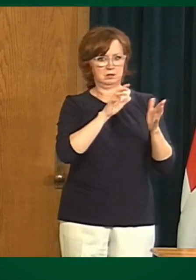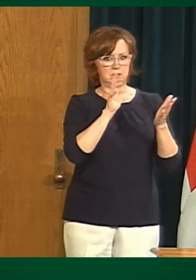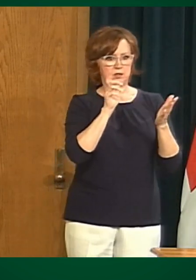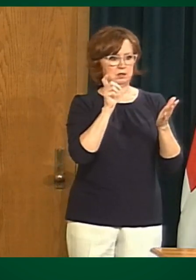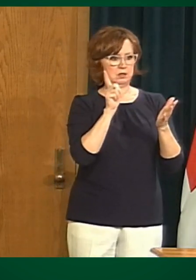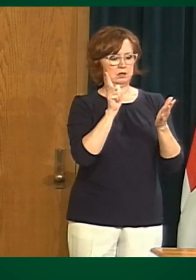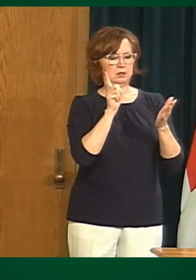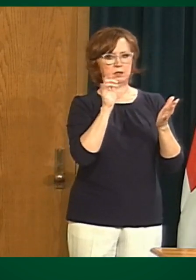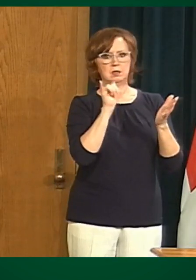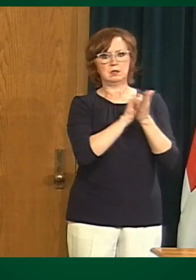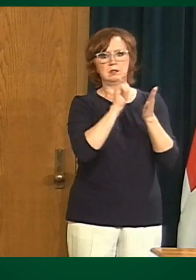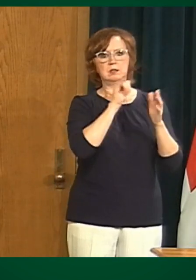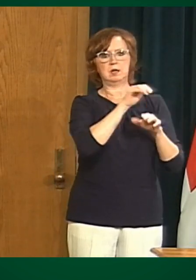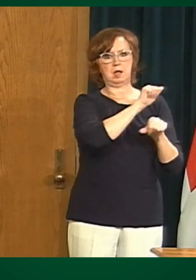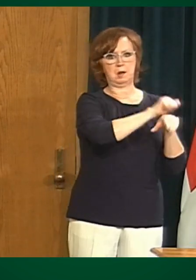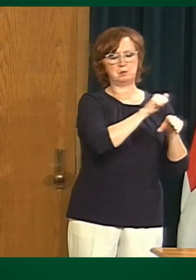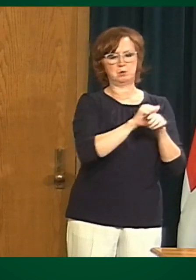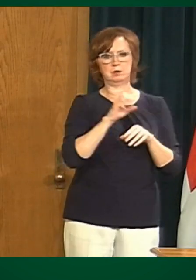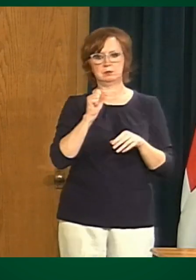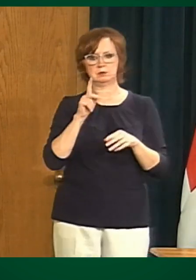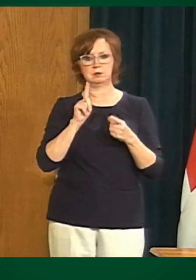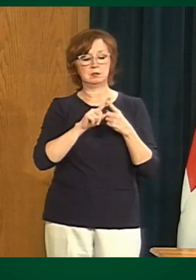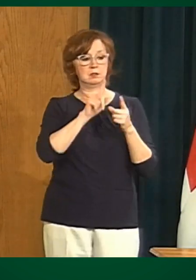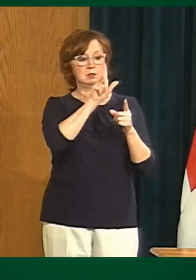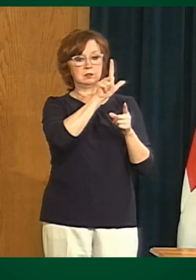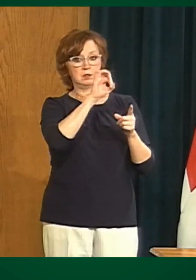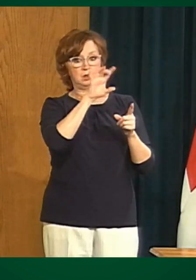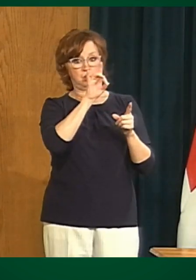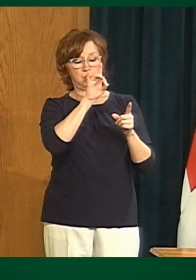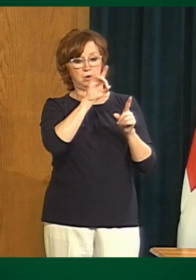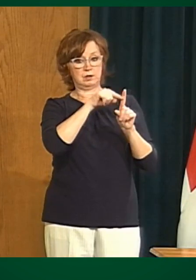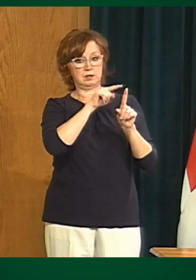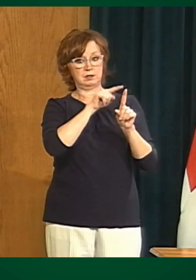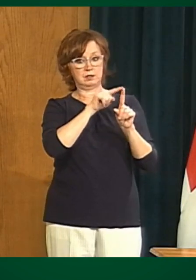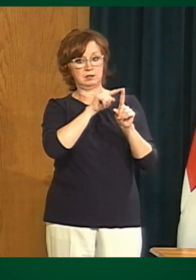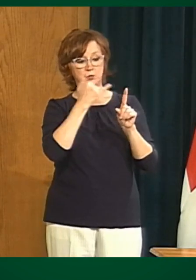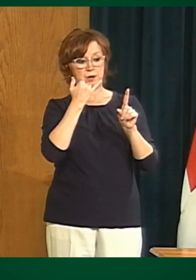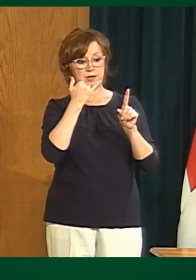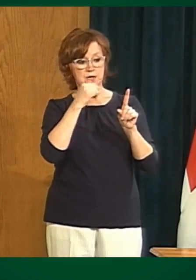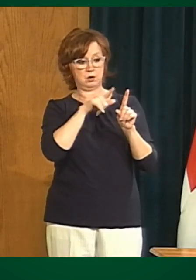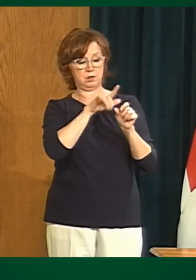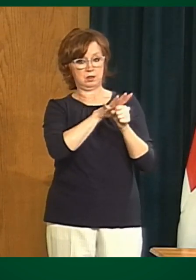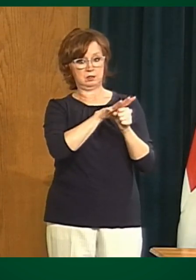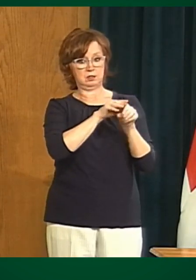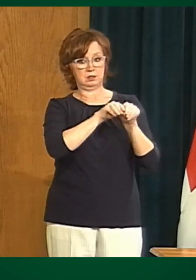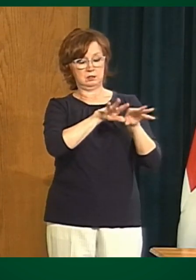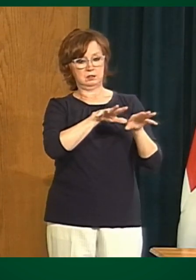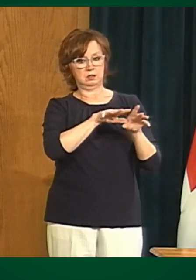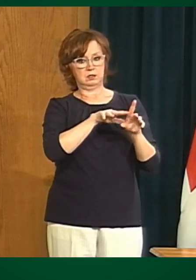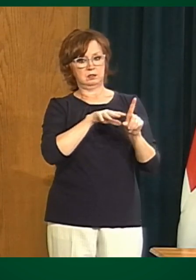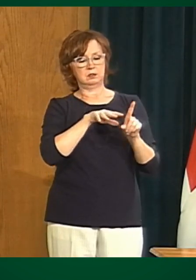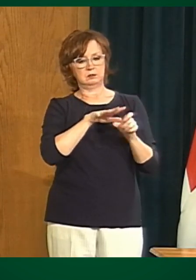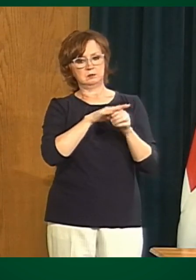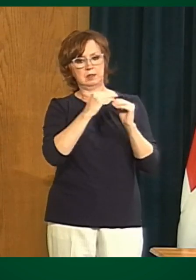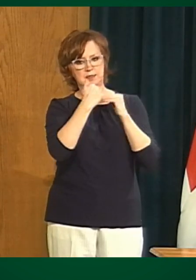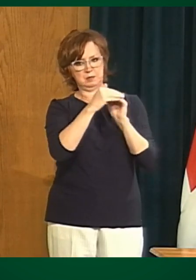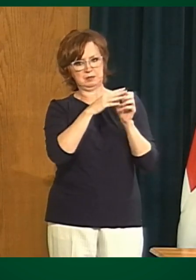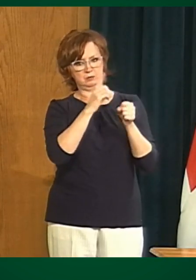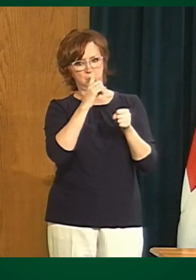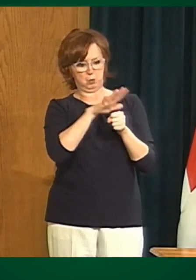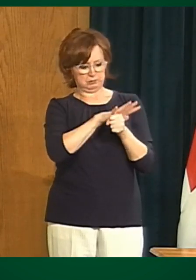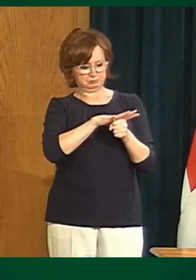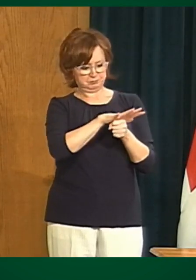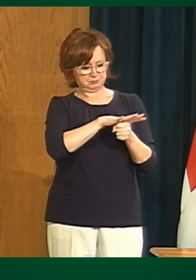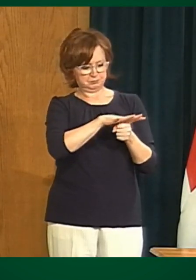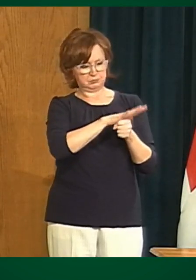Saskatchewan? The outbreak in Lloydminster is, to this point, in large part confined to the one